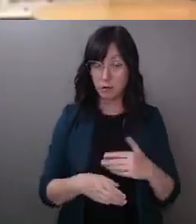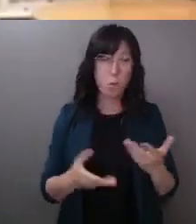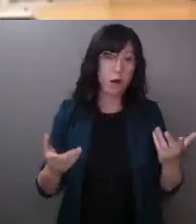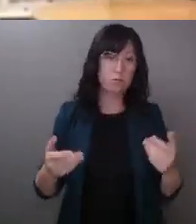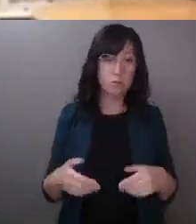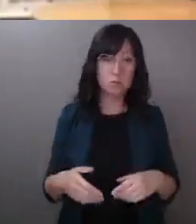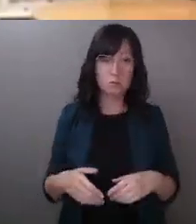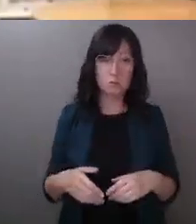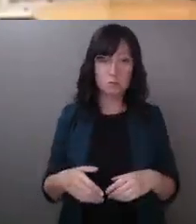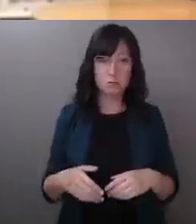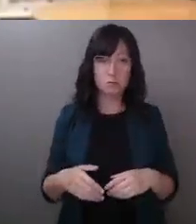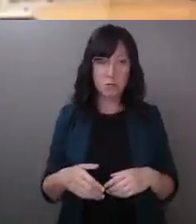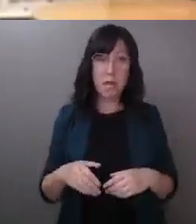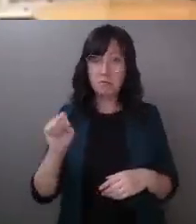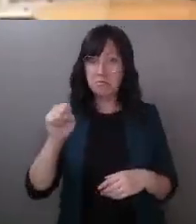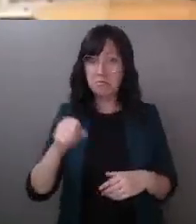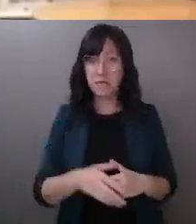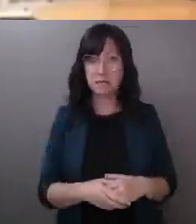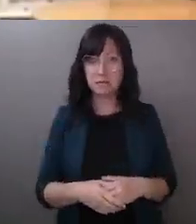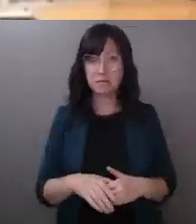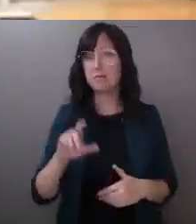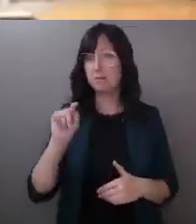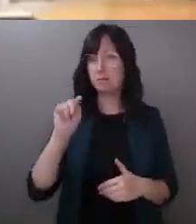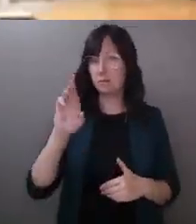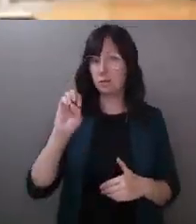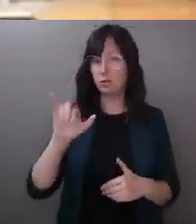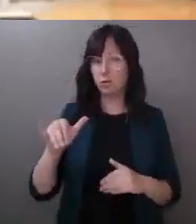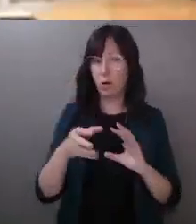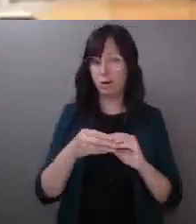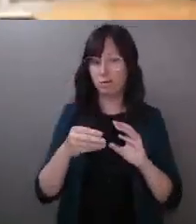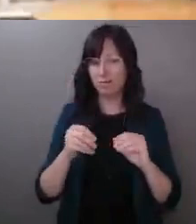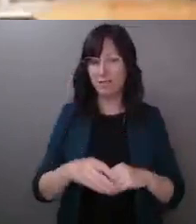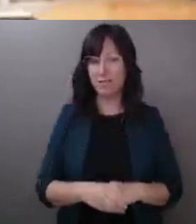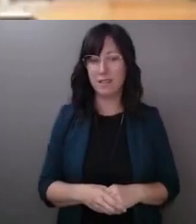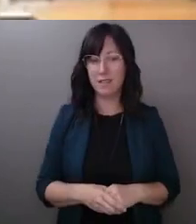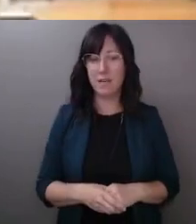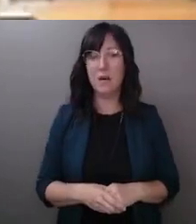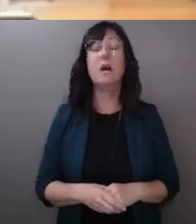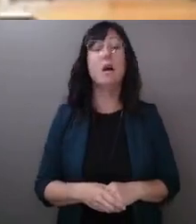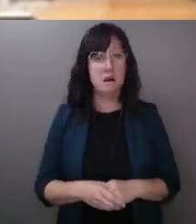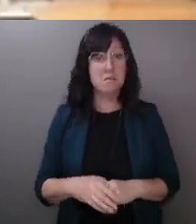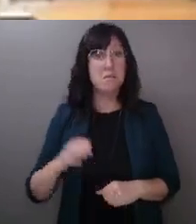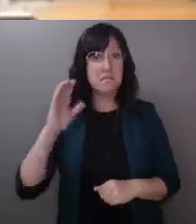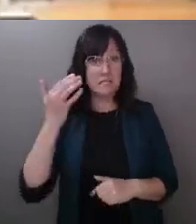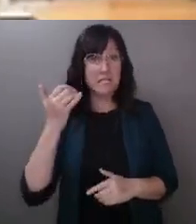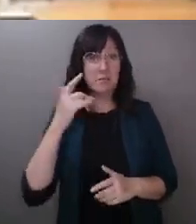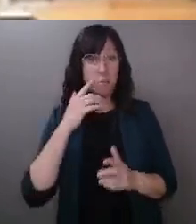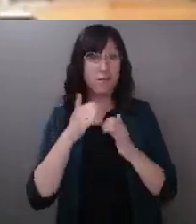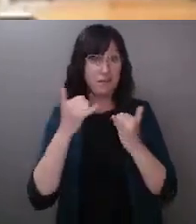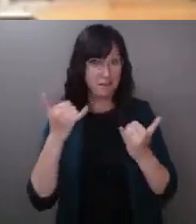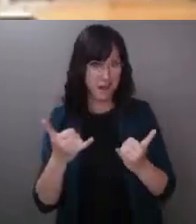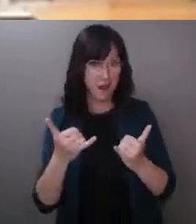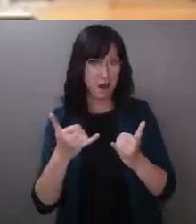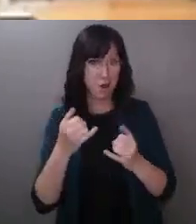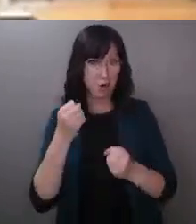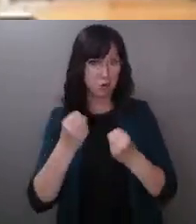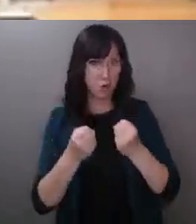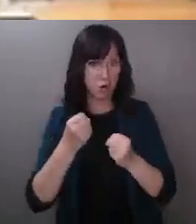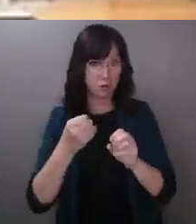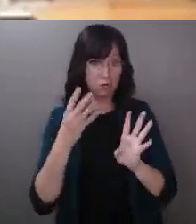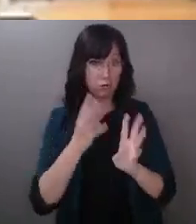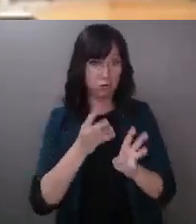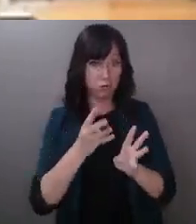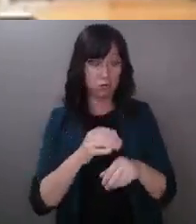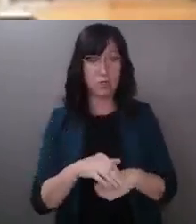question from Blair about Blair to downtown. Yeah. Okay. Blair to downtown. Yeah, what we're seeing with the current traffic volumes, we're seeing that the